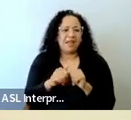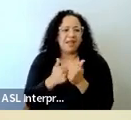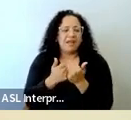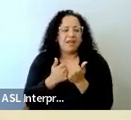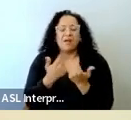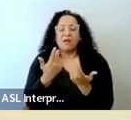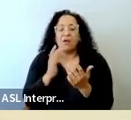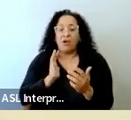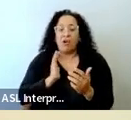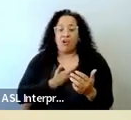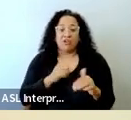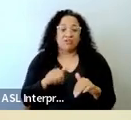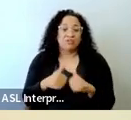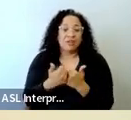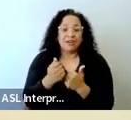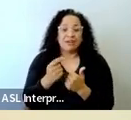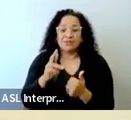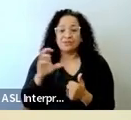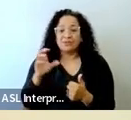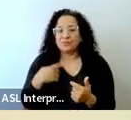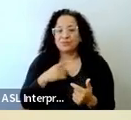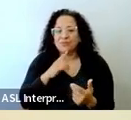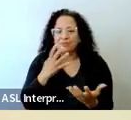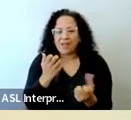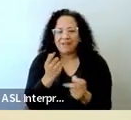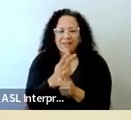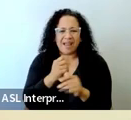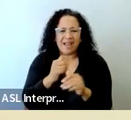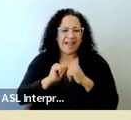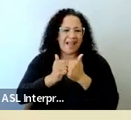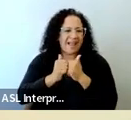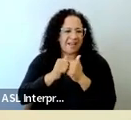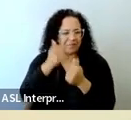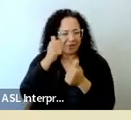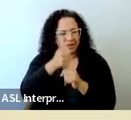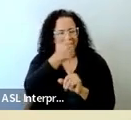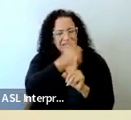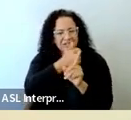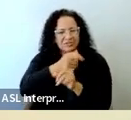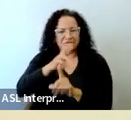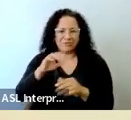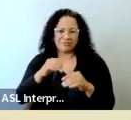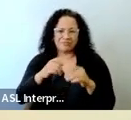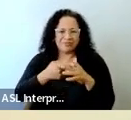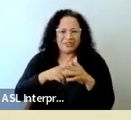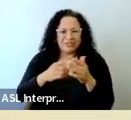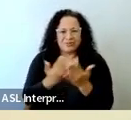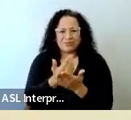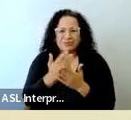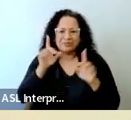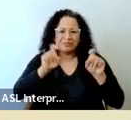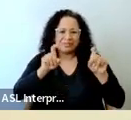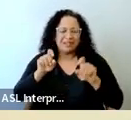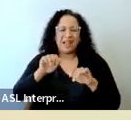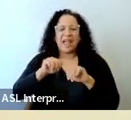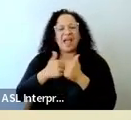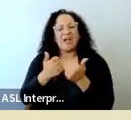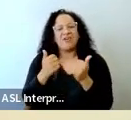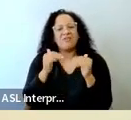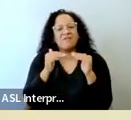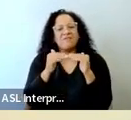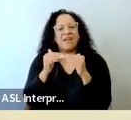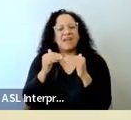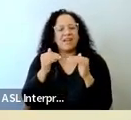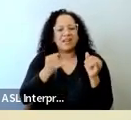So our challenge at our regional center, we really wanted to figure out because remember, each regional center is a pilot, an experiment. How do you make a fair individual budget? And